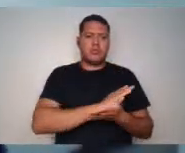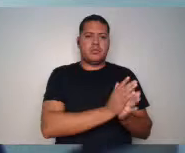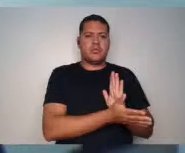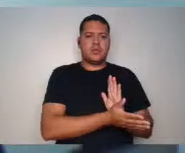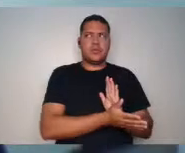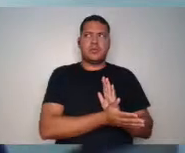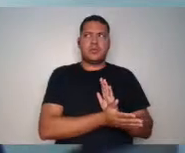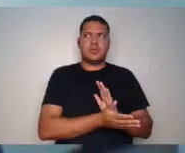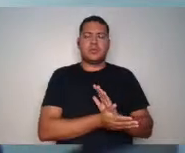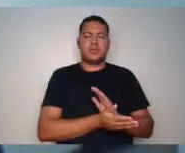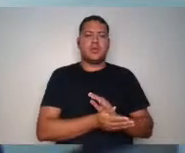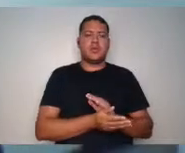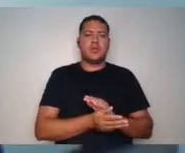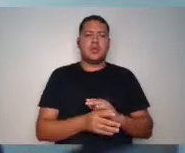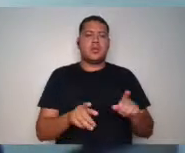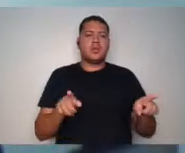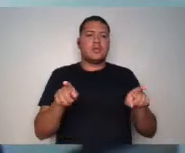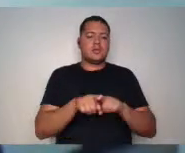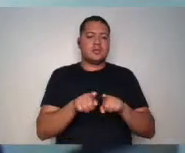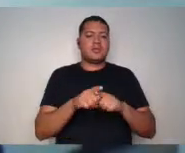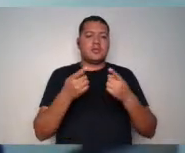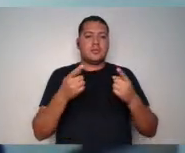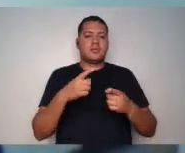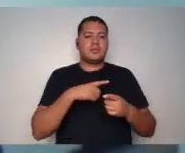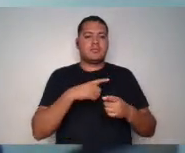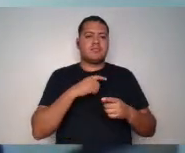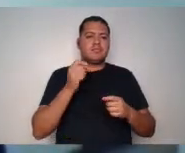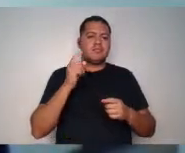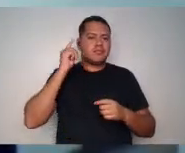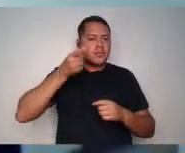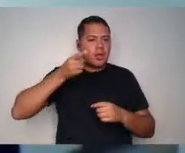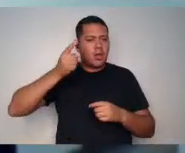which is where this algorithmic bias comes from.